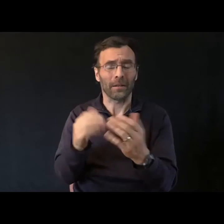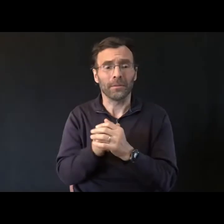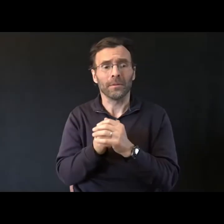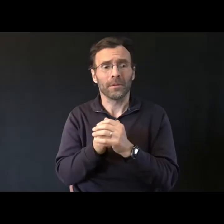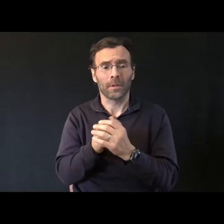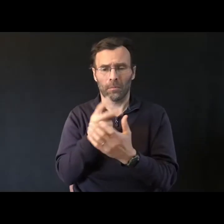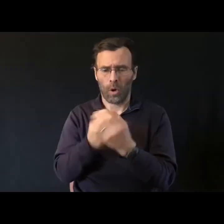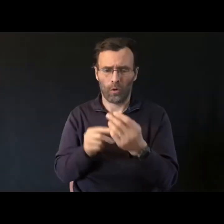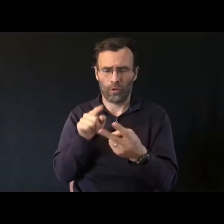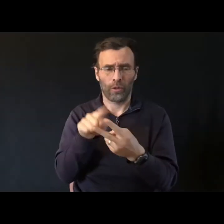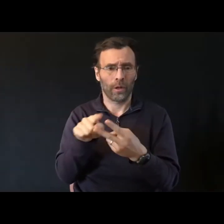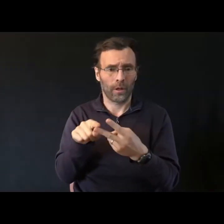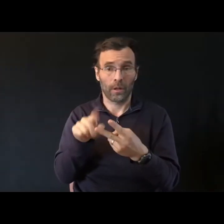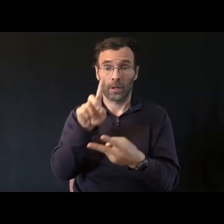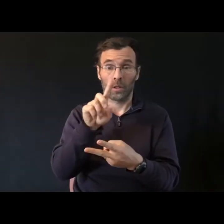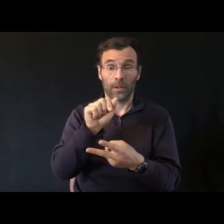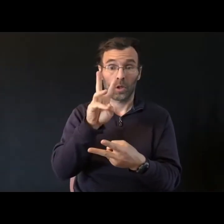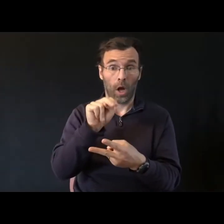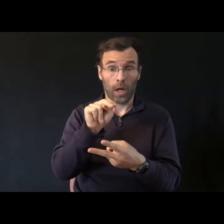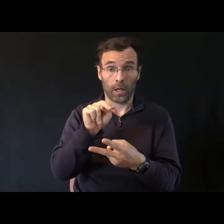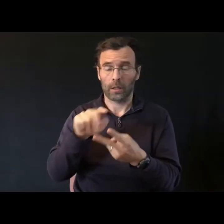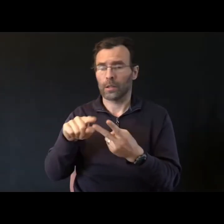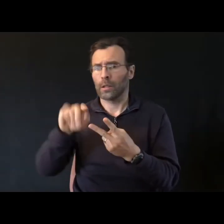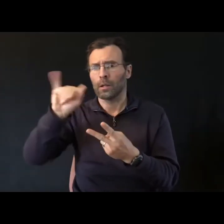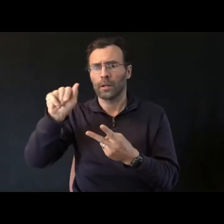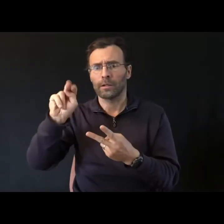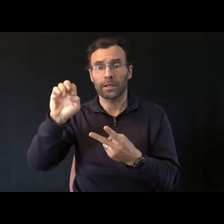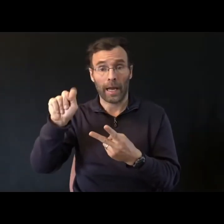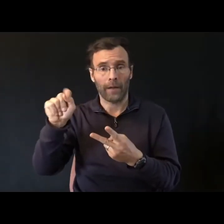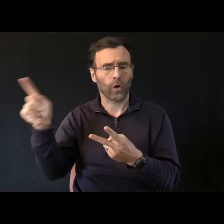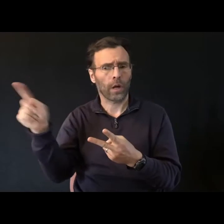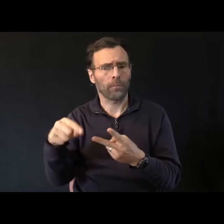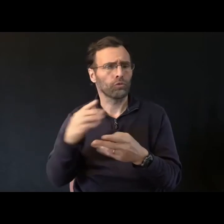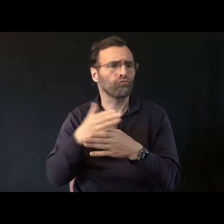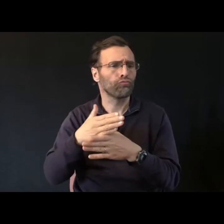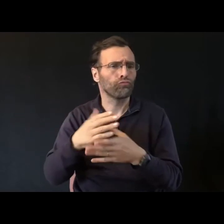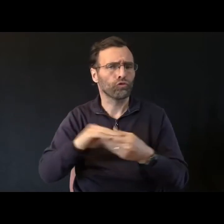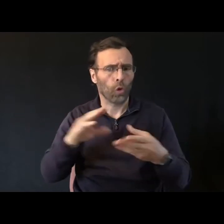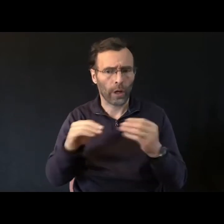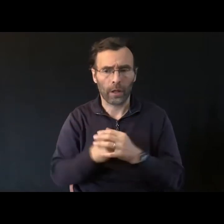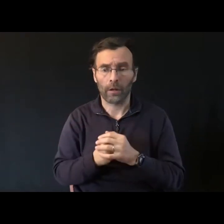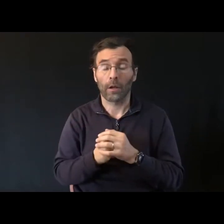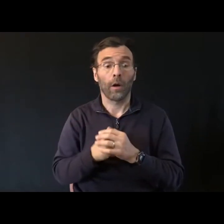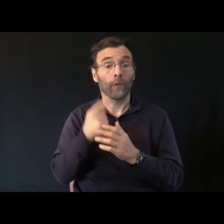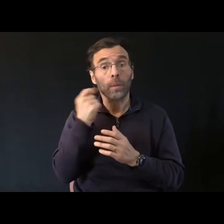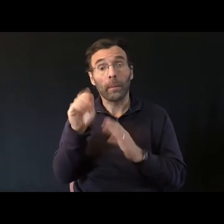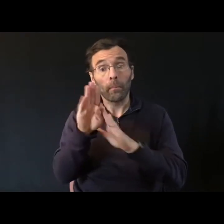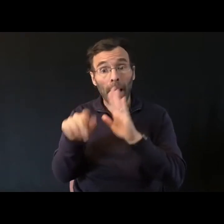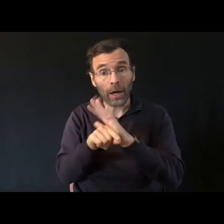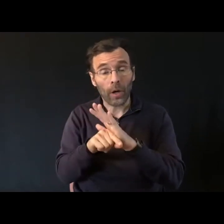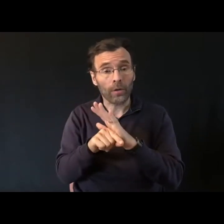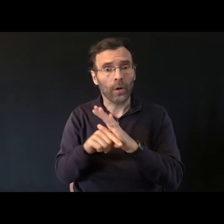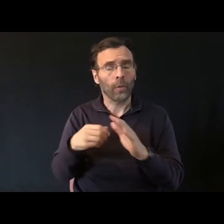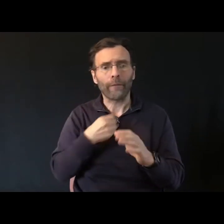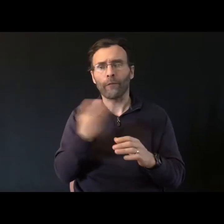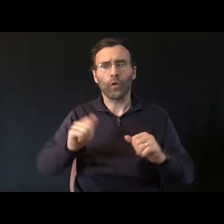to both Don and Janet for coming to share your stories. And in order for us to get a little bit of a background on them, we have a couple